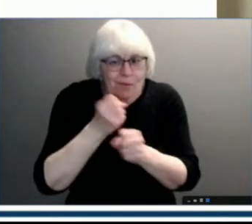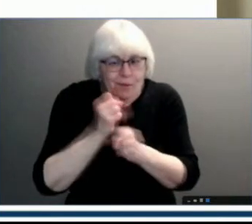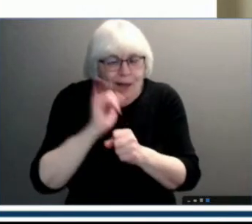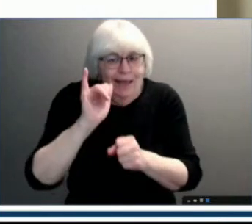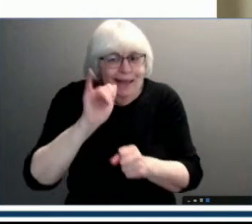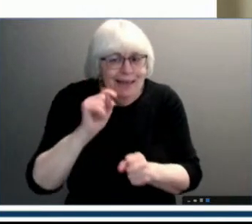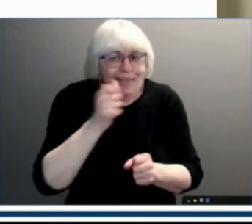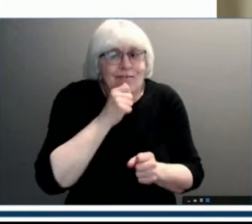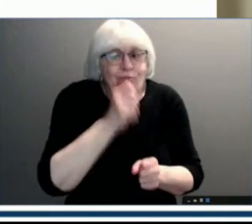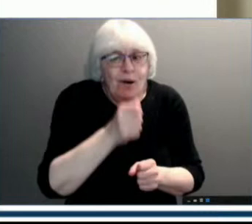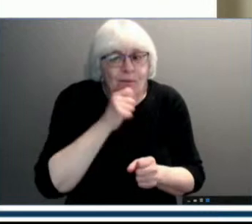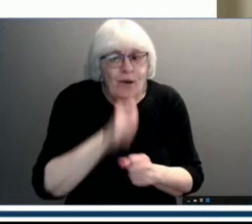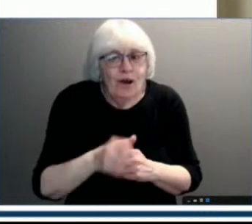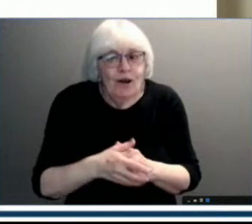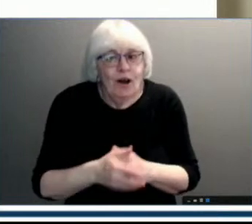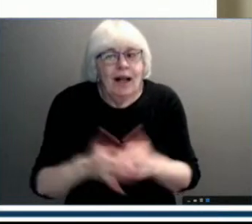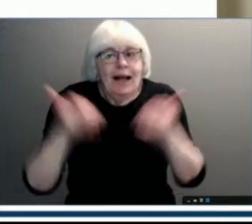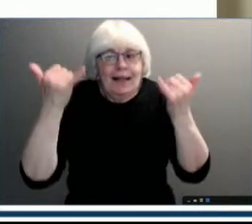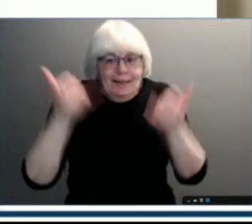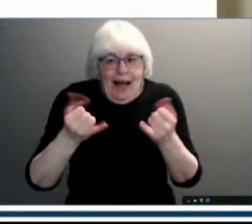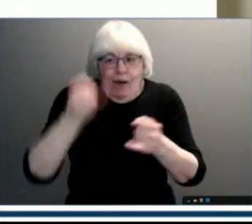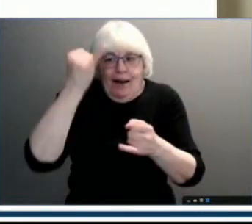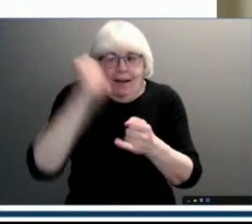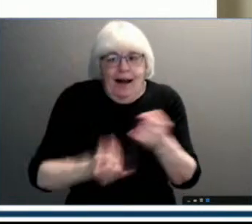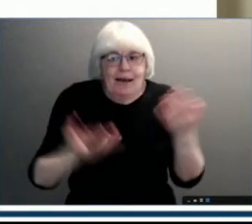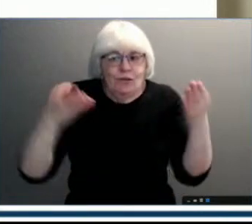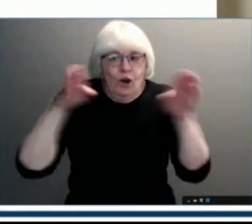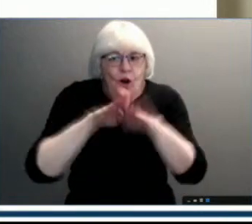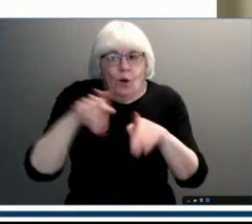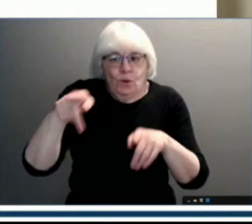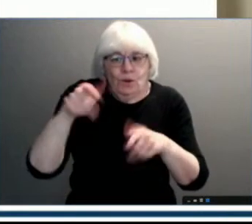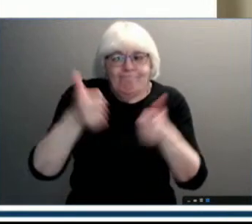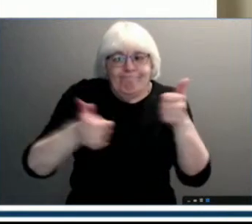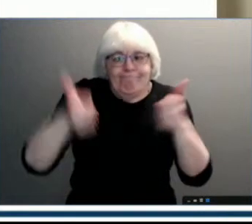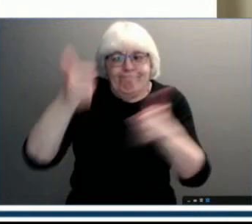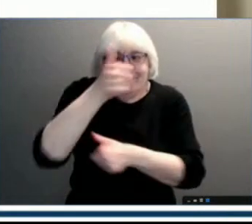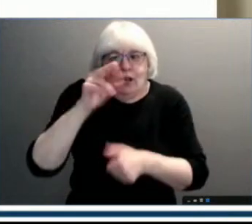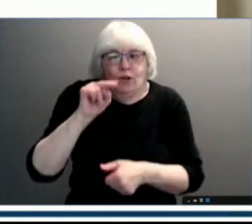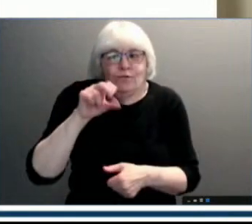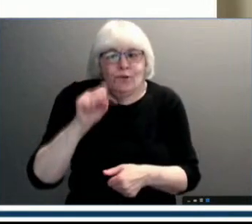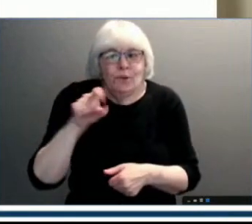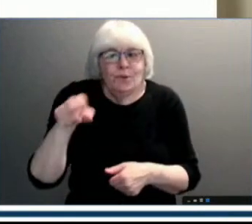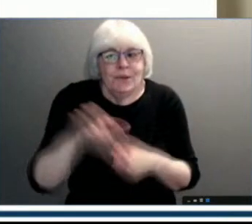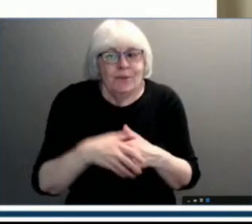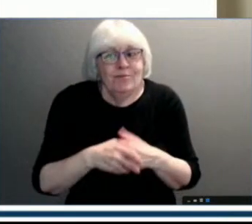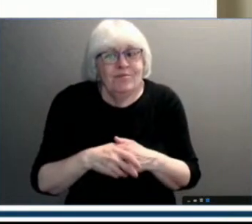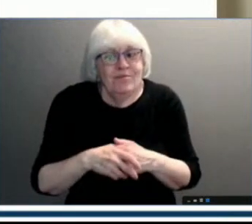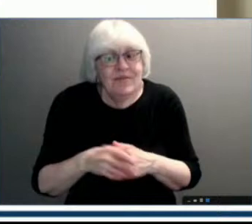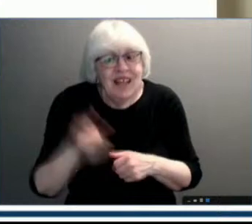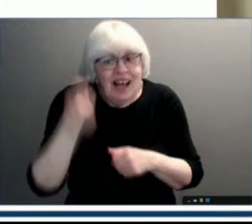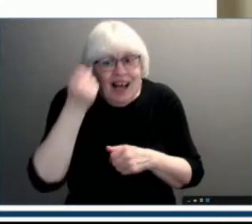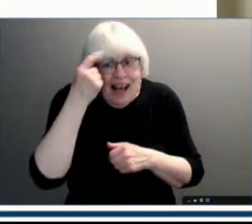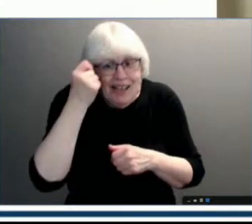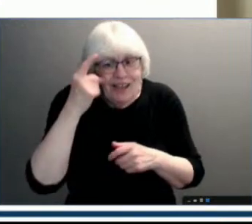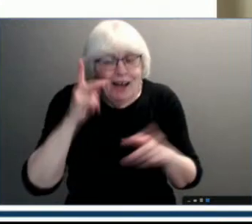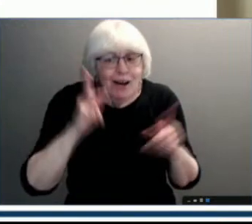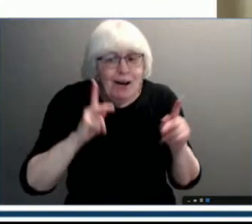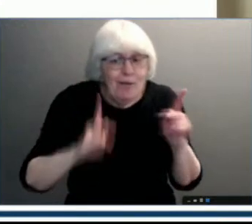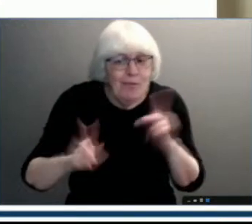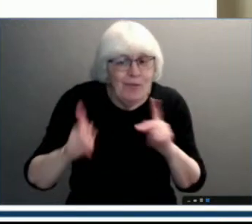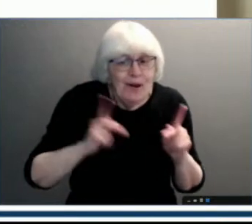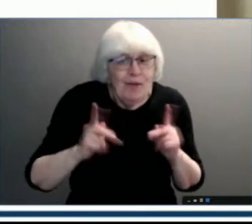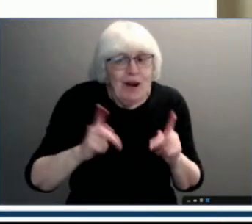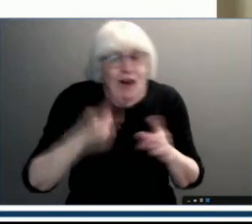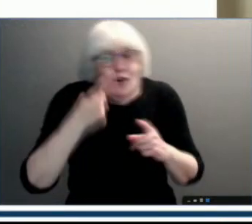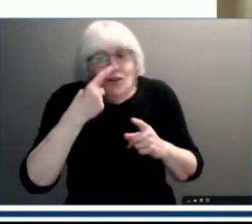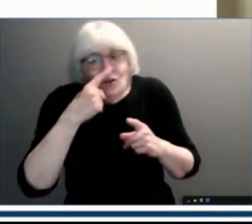kind of on that theme that we're just on. I would say nobody wants to get sick with COVID-19. Nobody